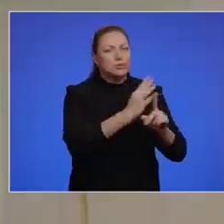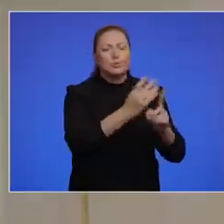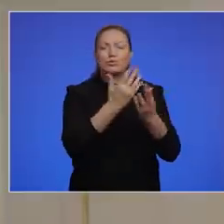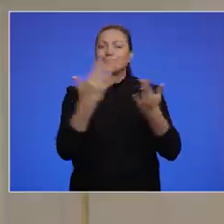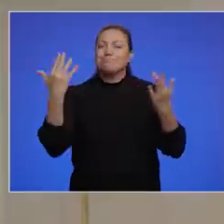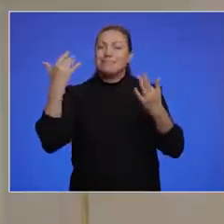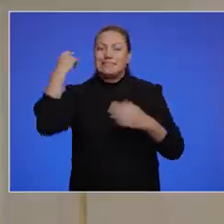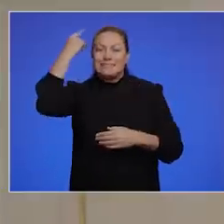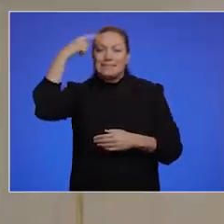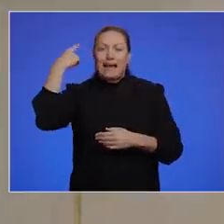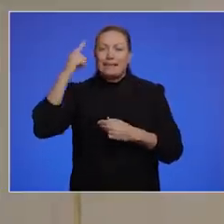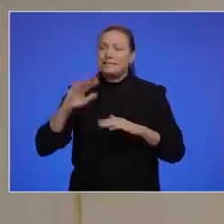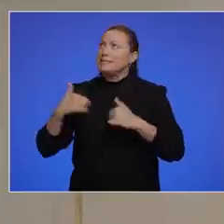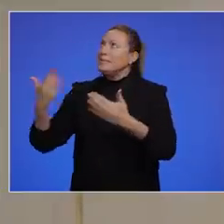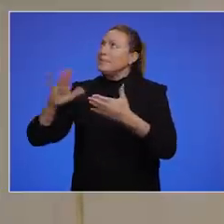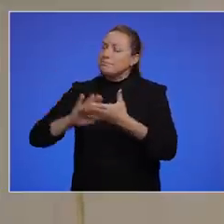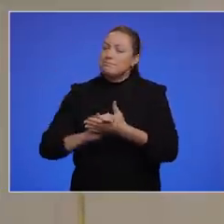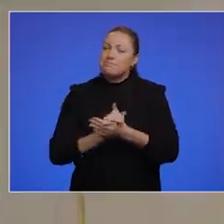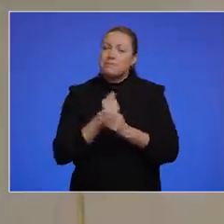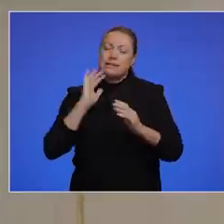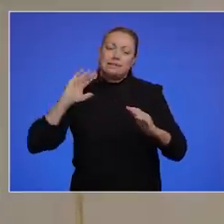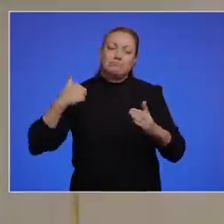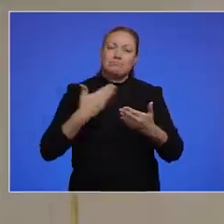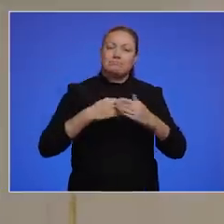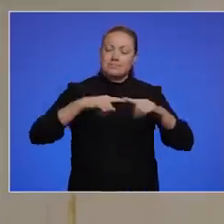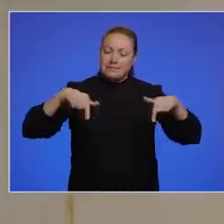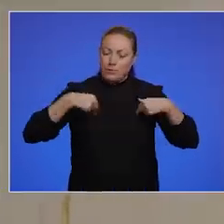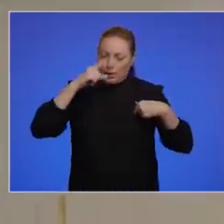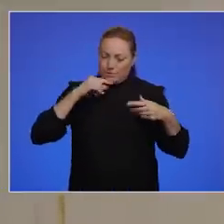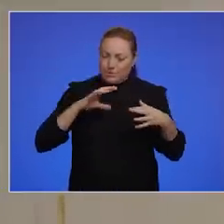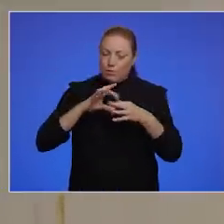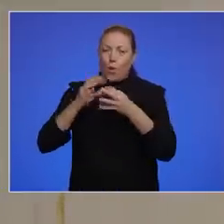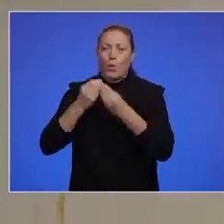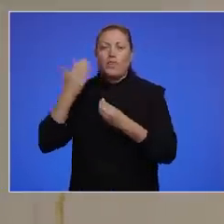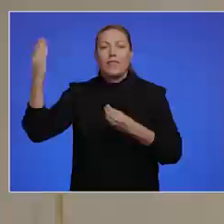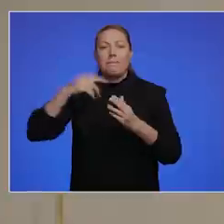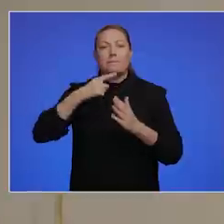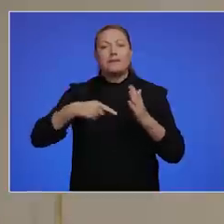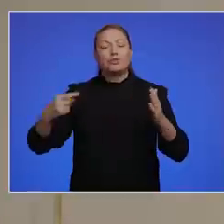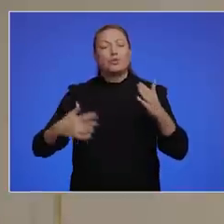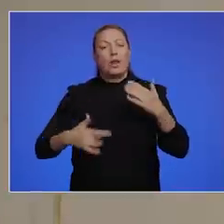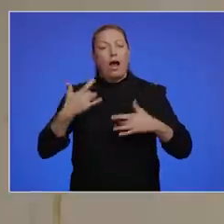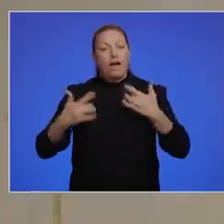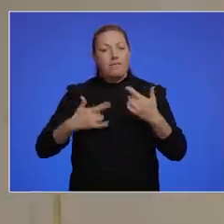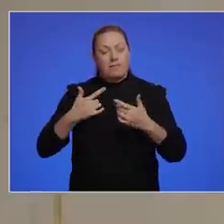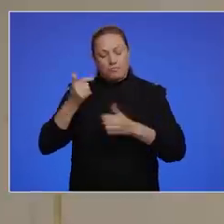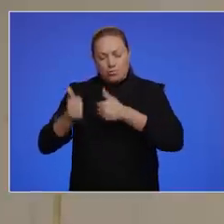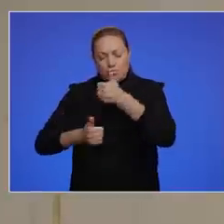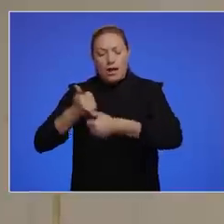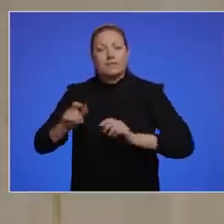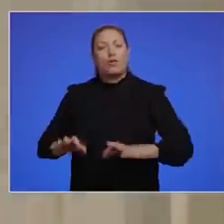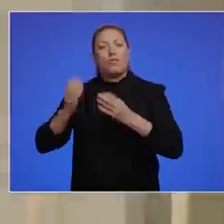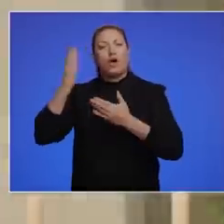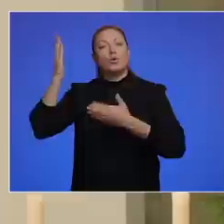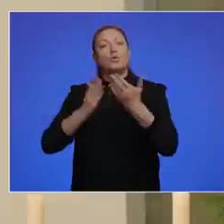blessed apostles and all the saints Who have pleased you throughout the ages We may merit to be co-heirs to eternal life And may praise and